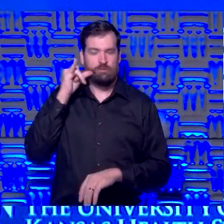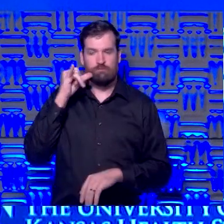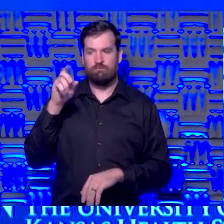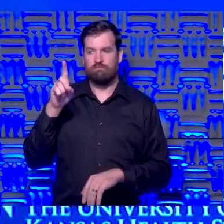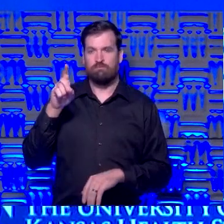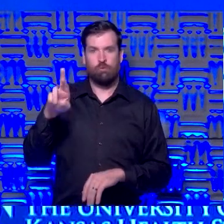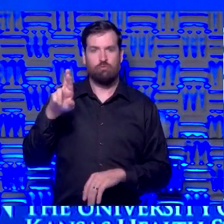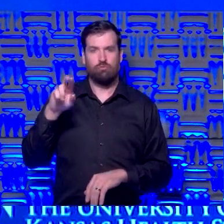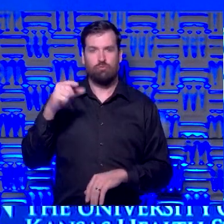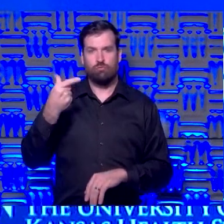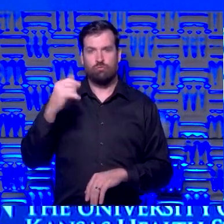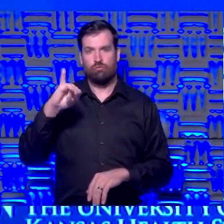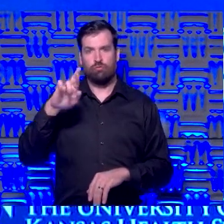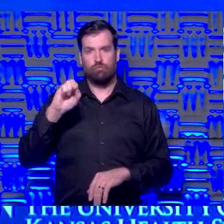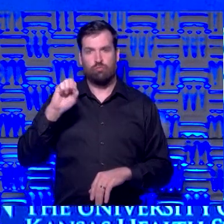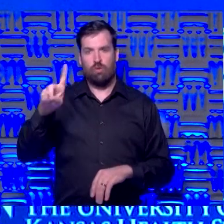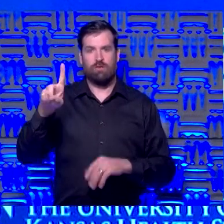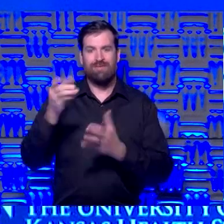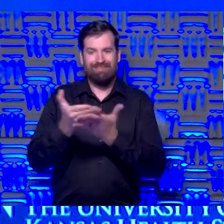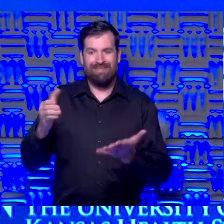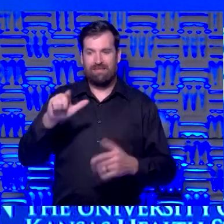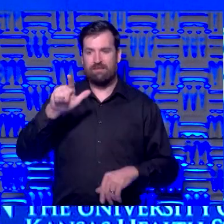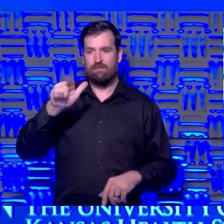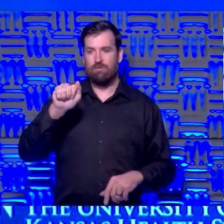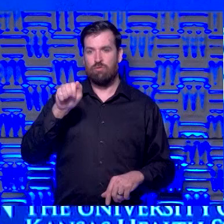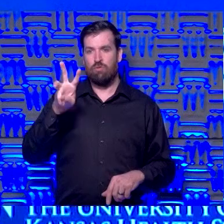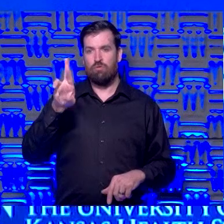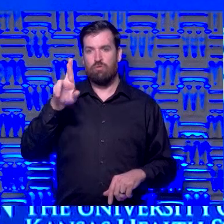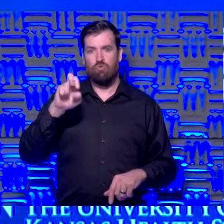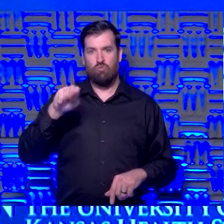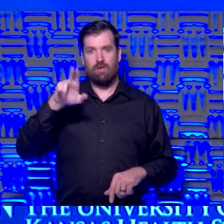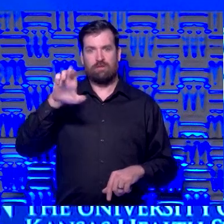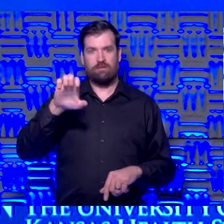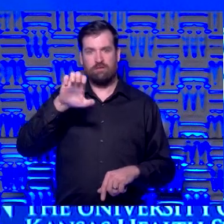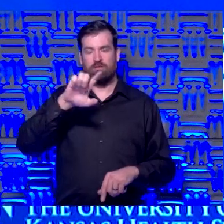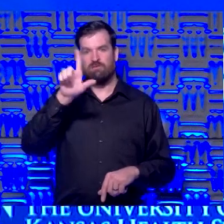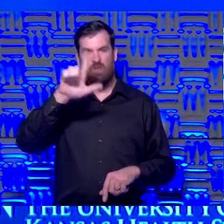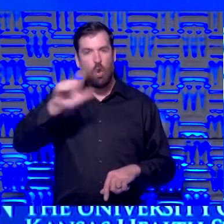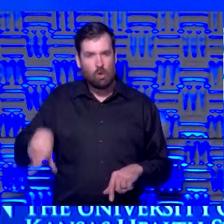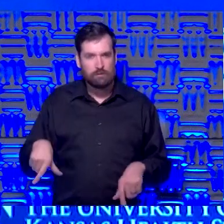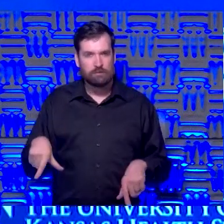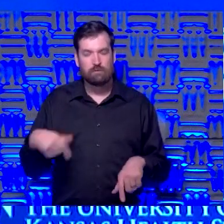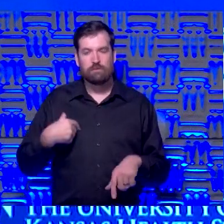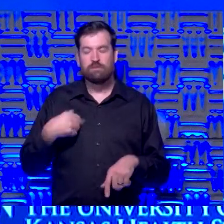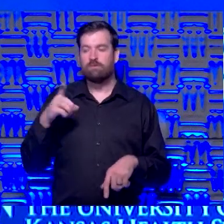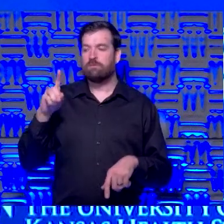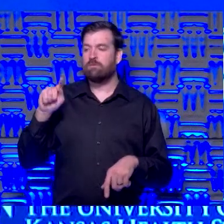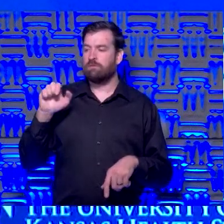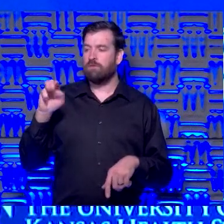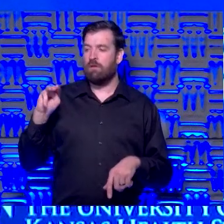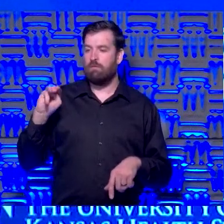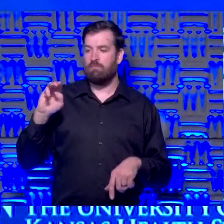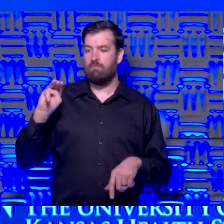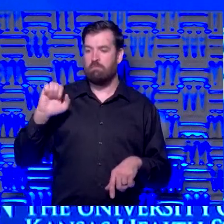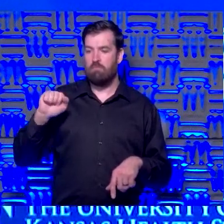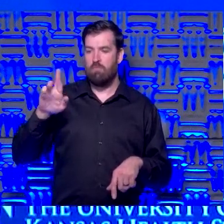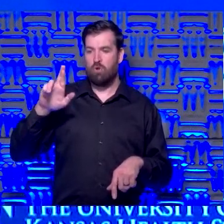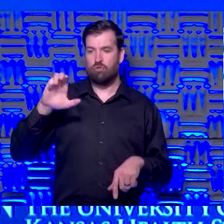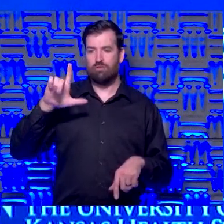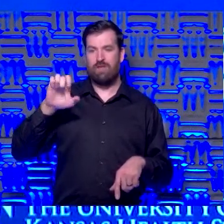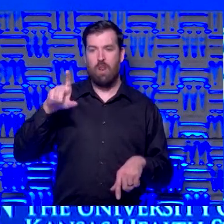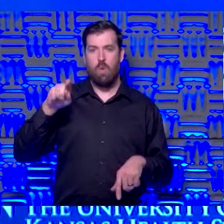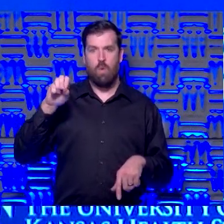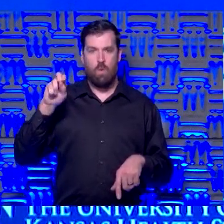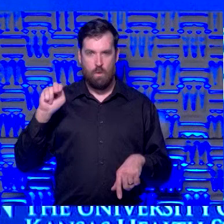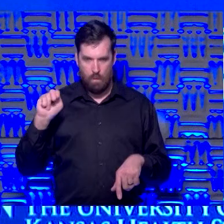Girod, about things in Lawrence. And one of the things I heard from Tom Marcellano, who is the medical director